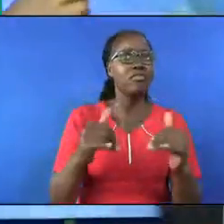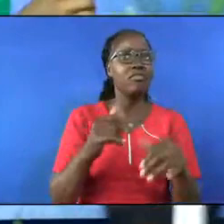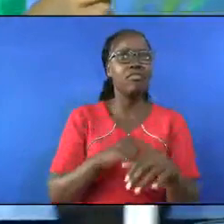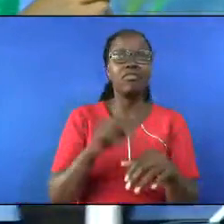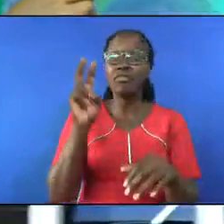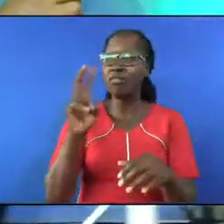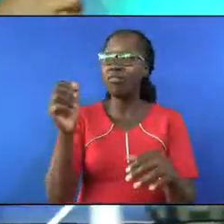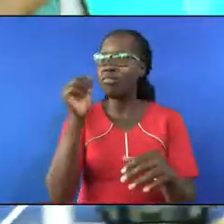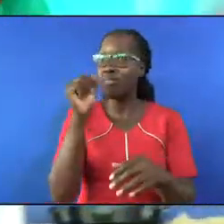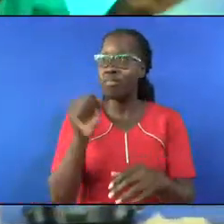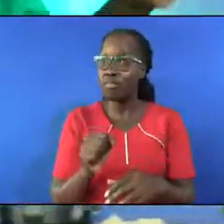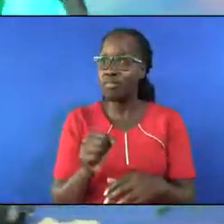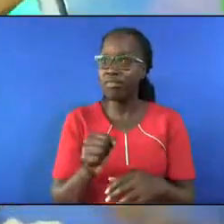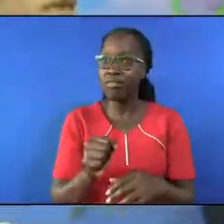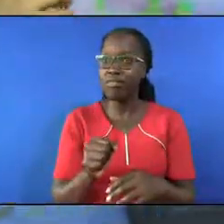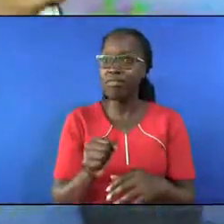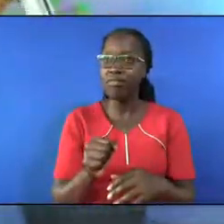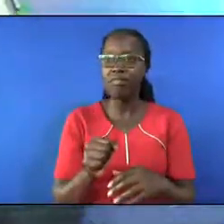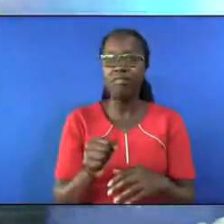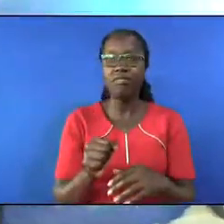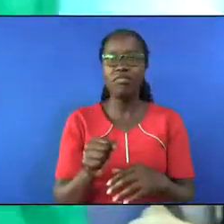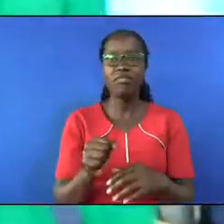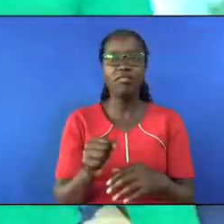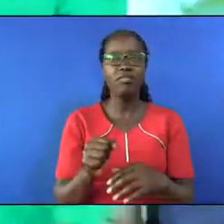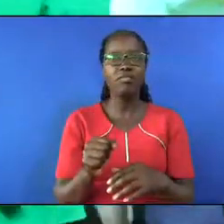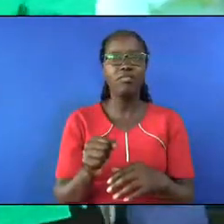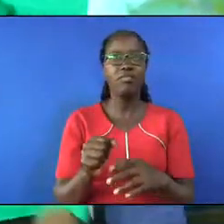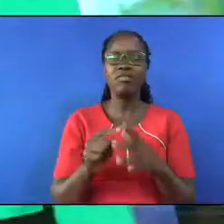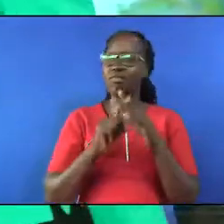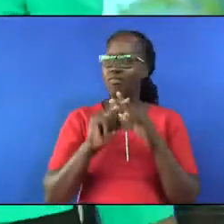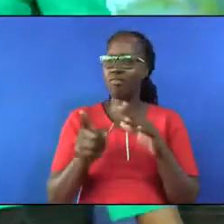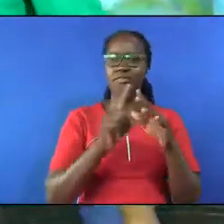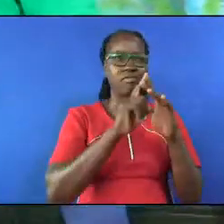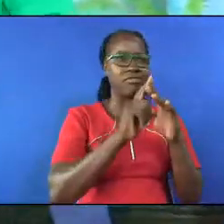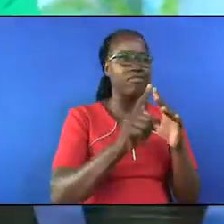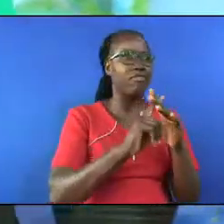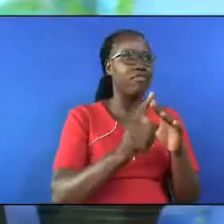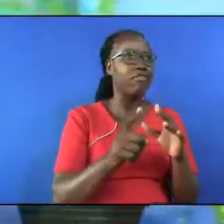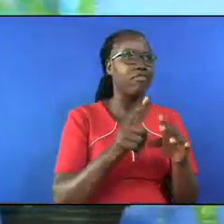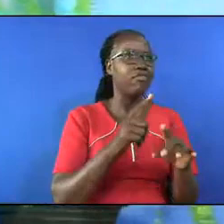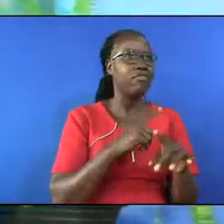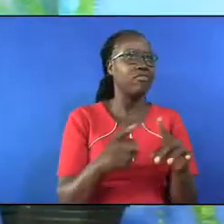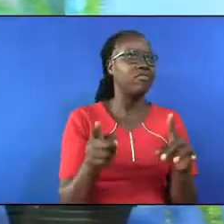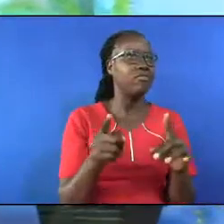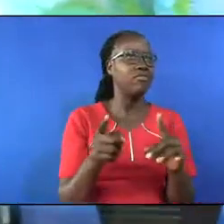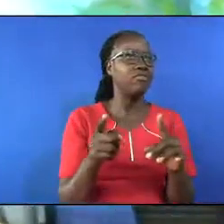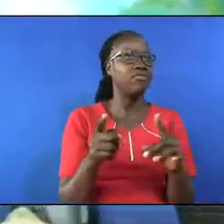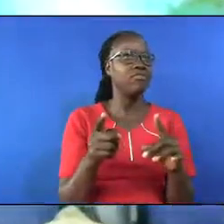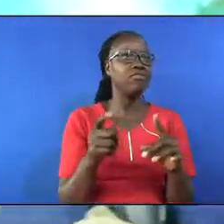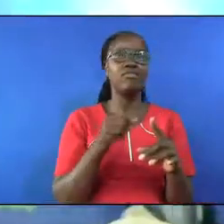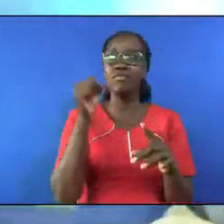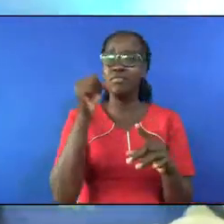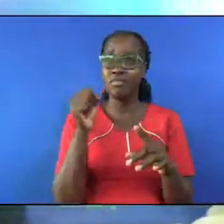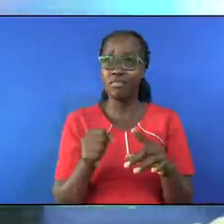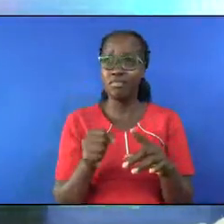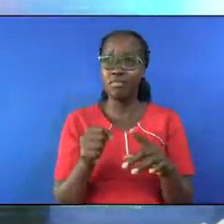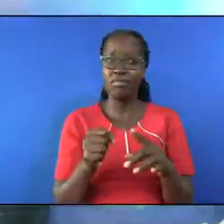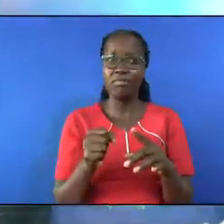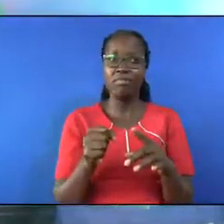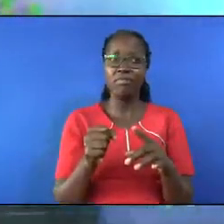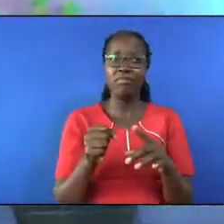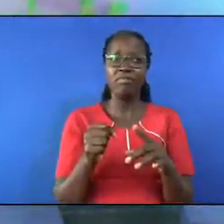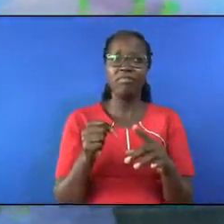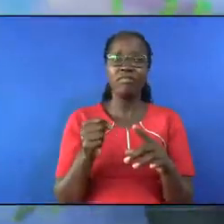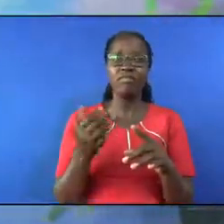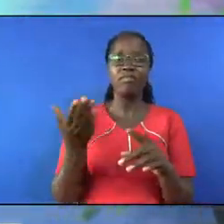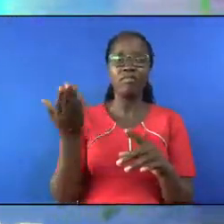the elder, it is game over. And everyone runs away. But because the elders back